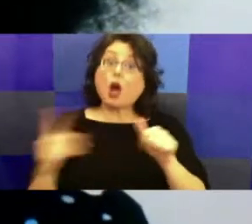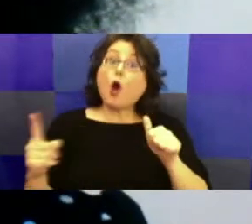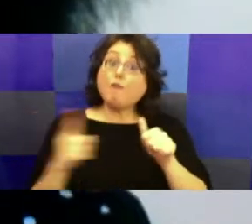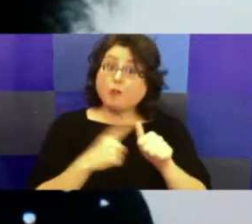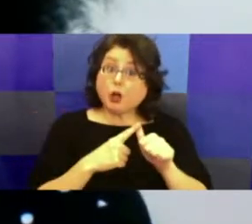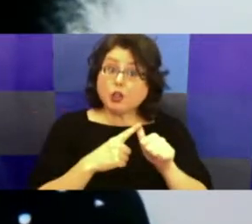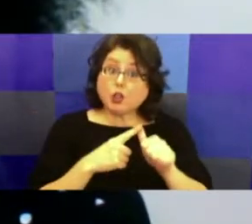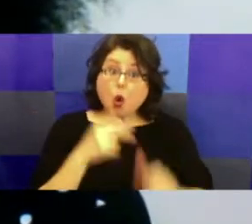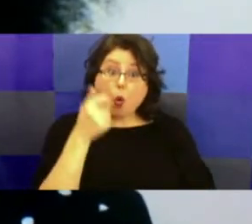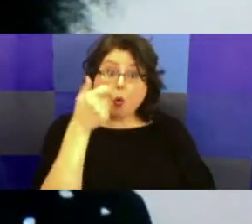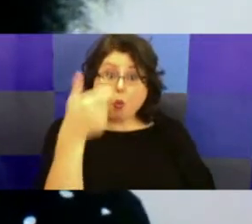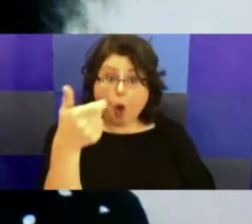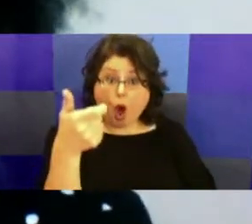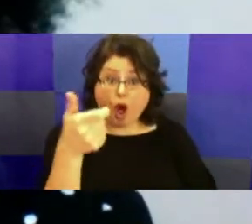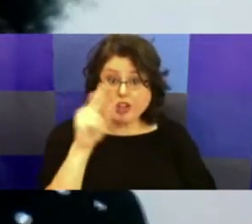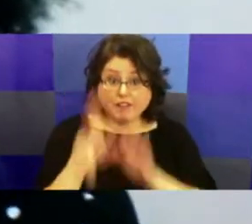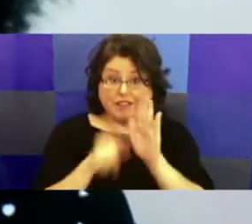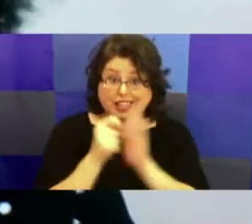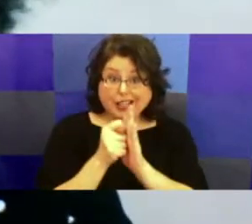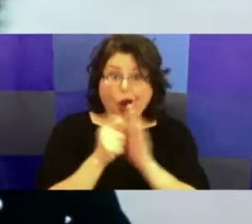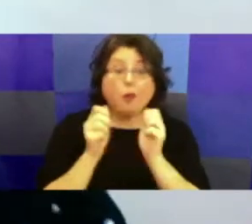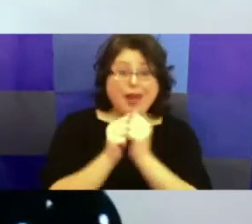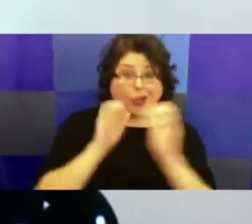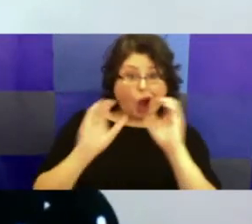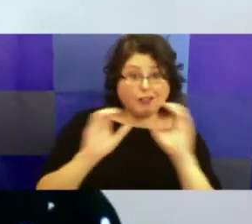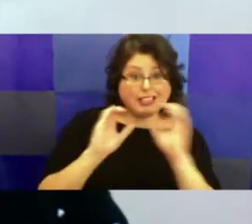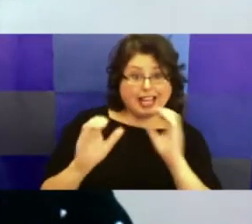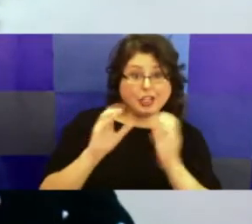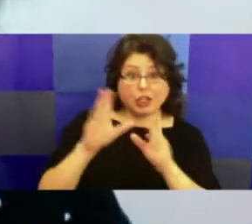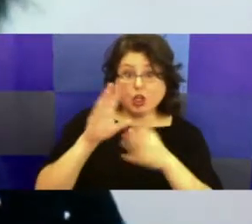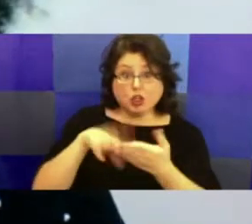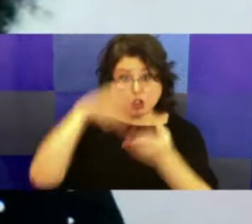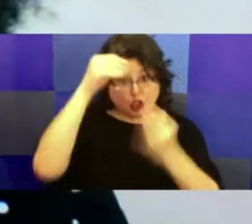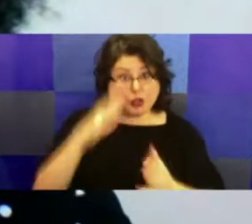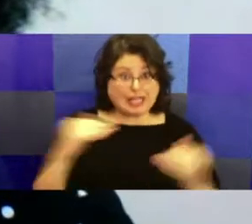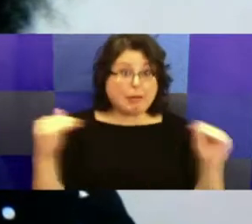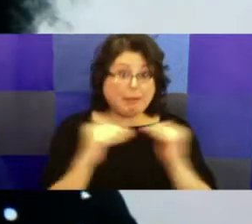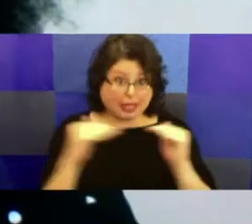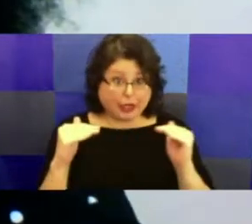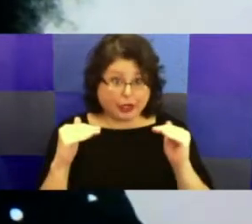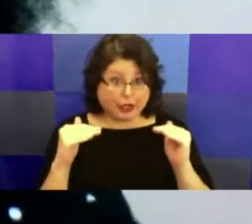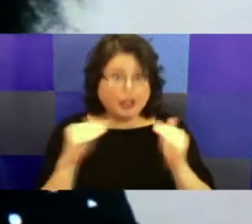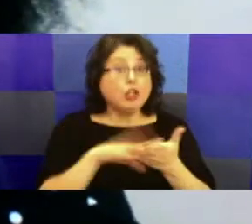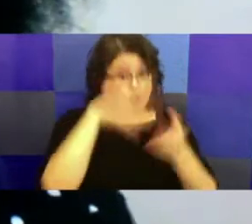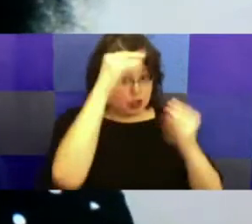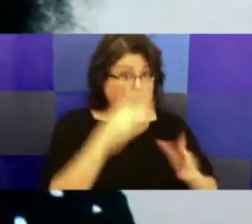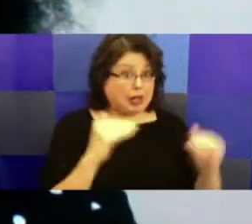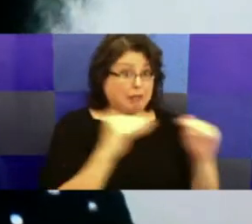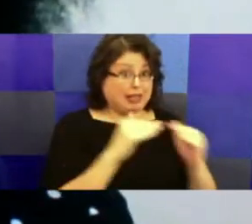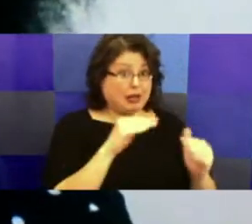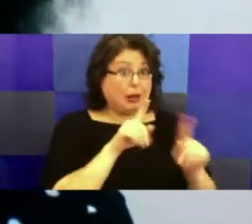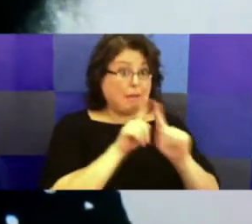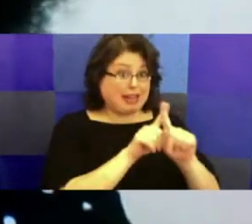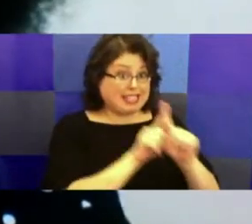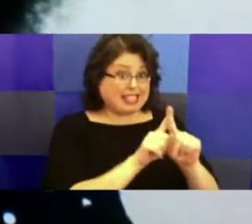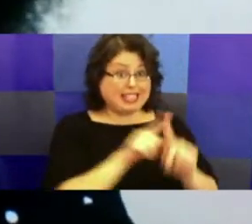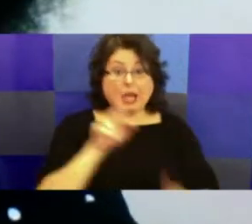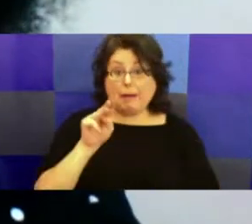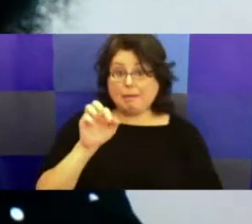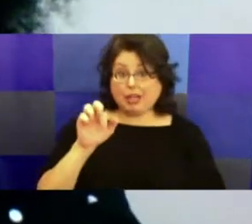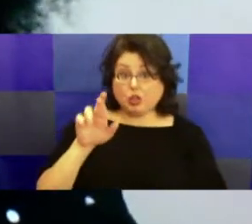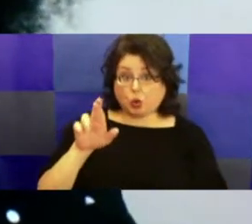a video of a conversation between a student peer mentee, a student peer mentor, and a staff